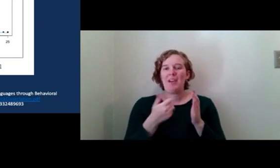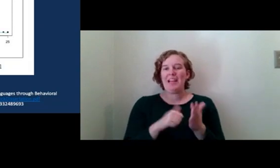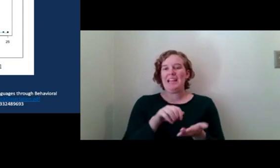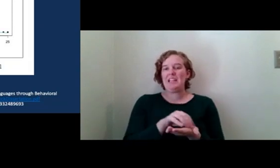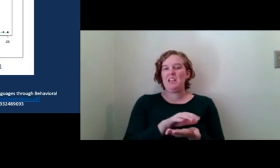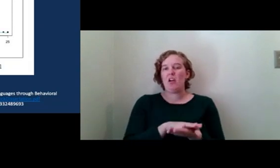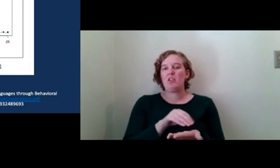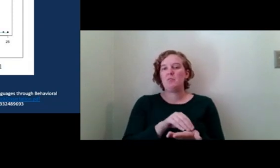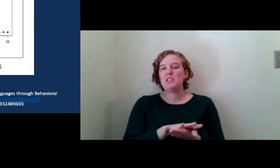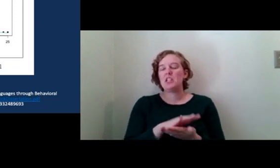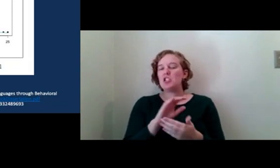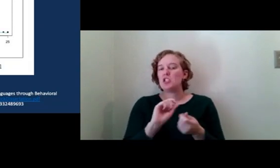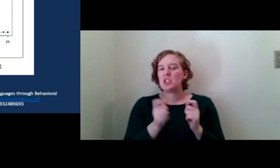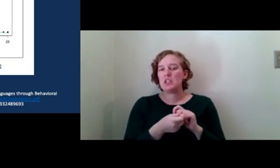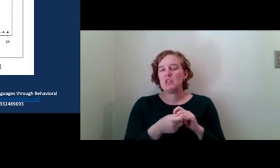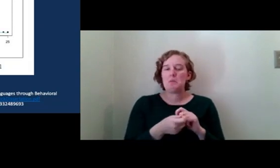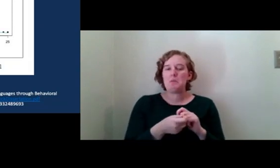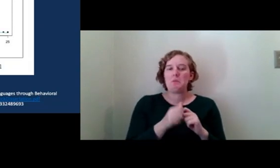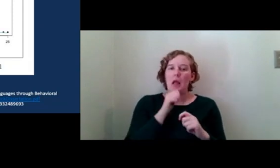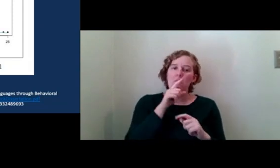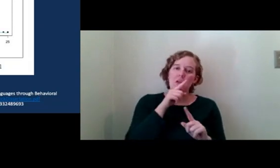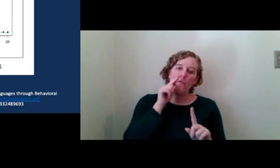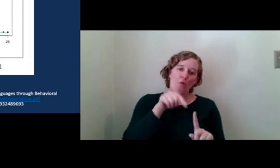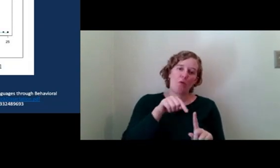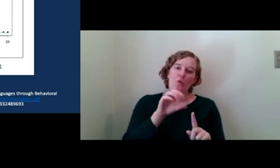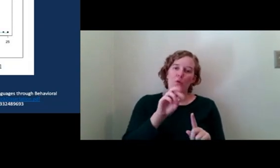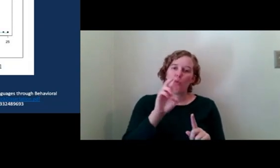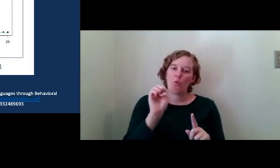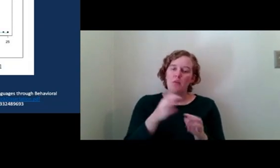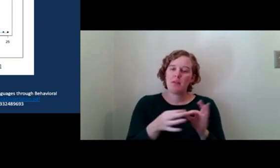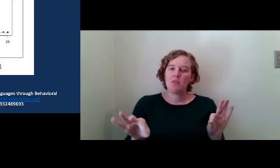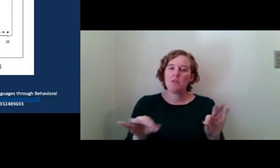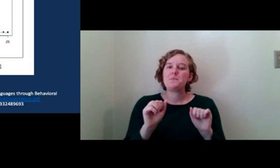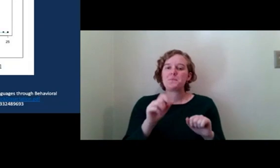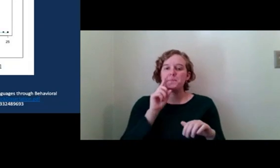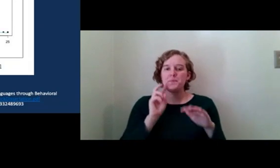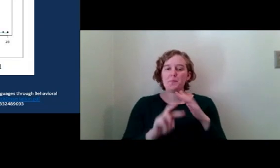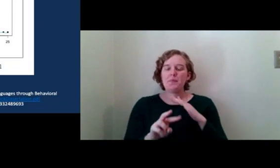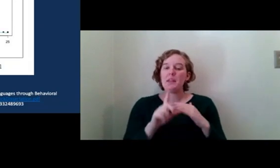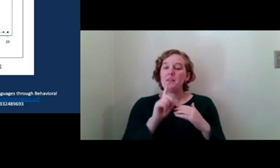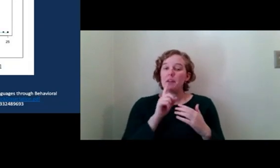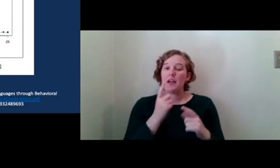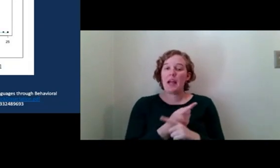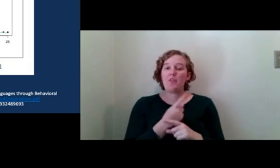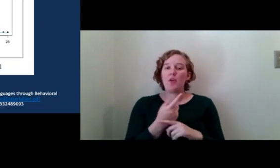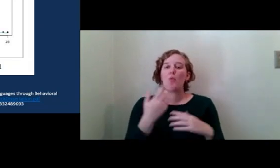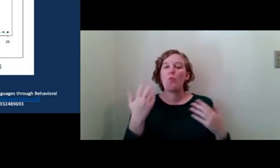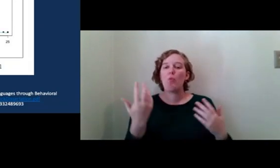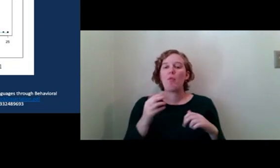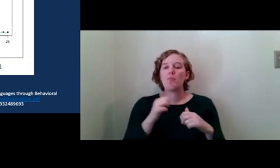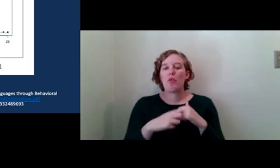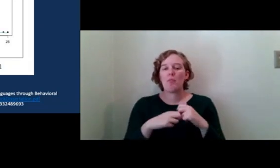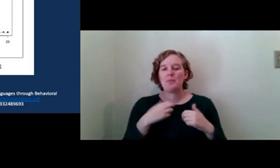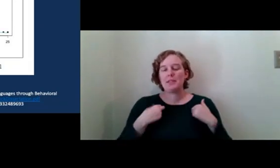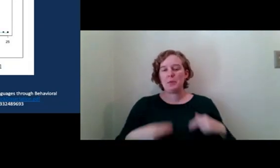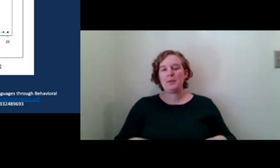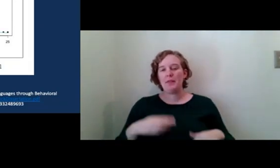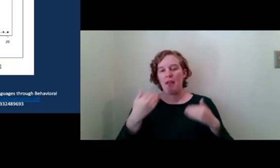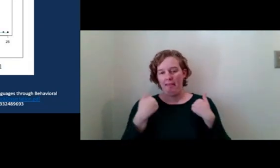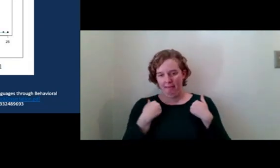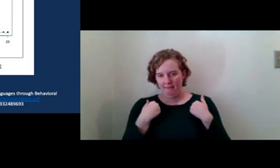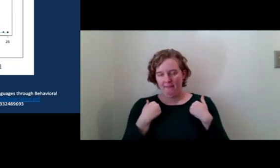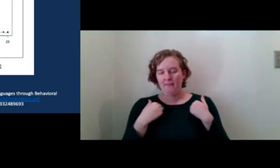not really, at least not to the core language. And it turns out we can predict very accurately what problems humans have, and we know